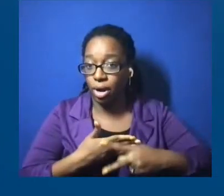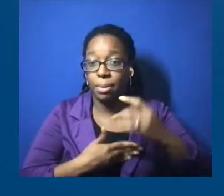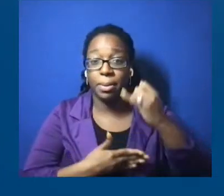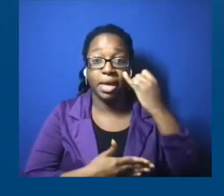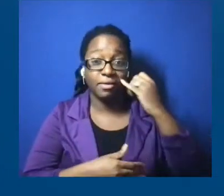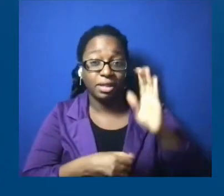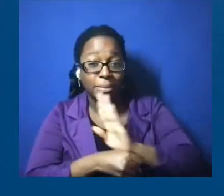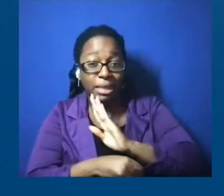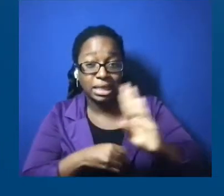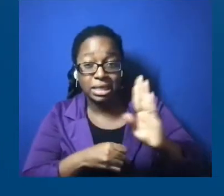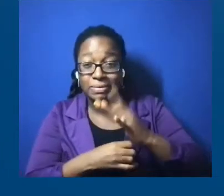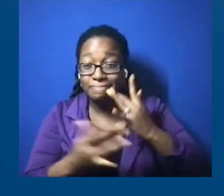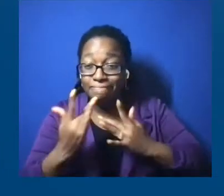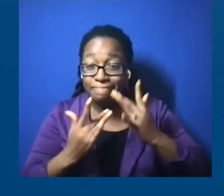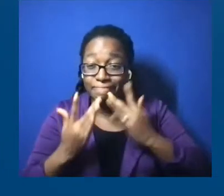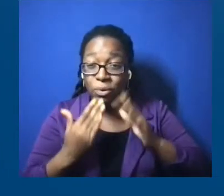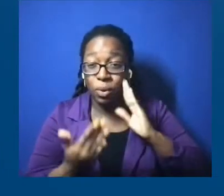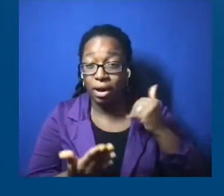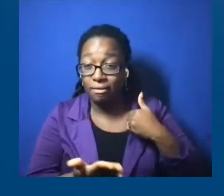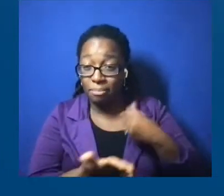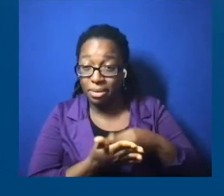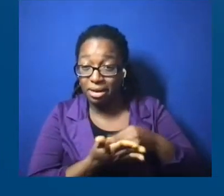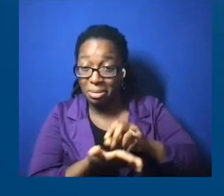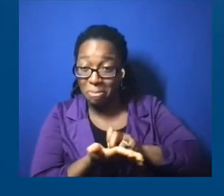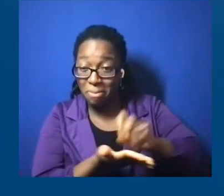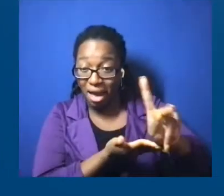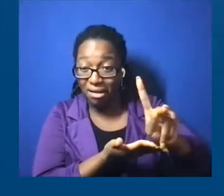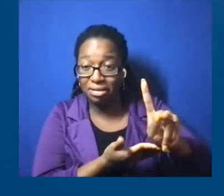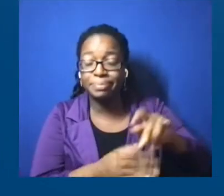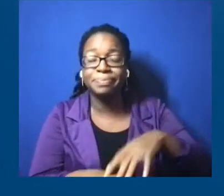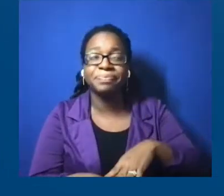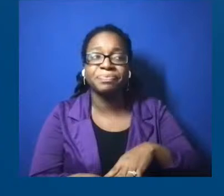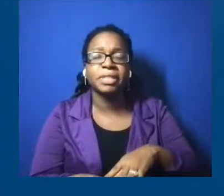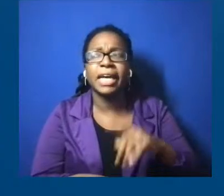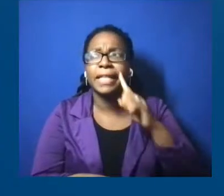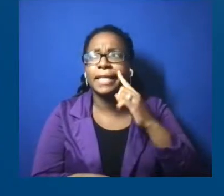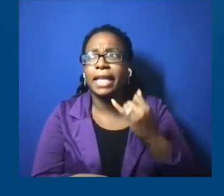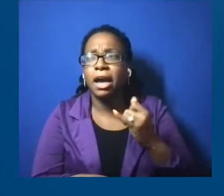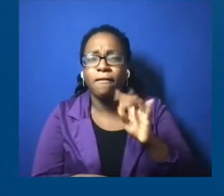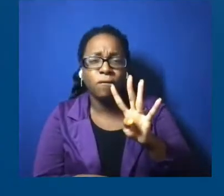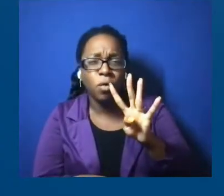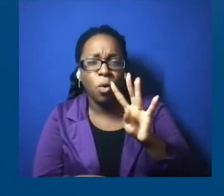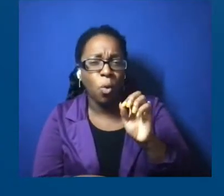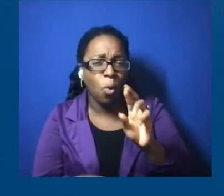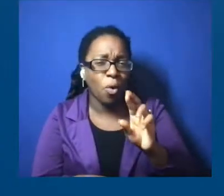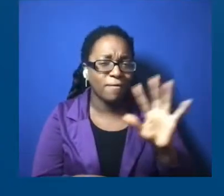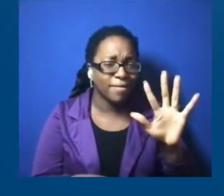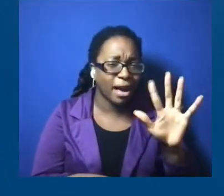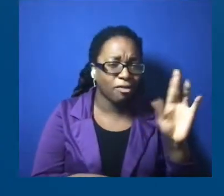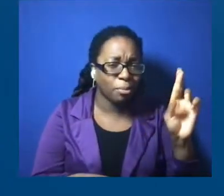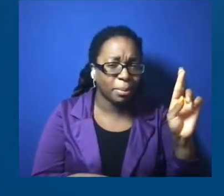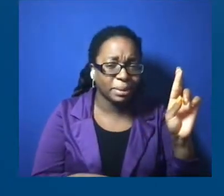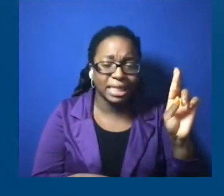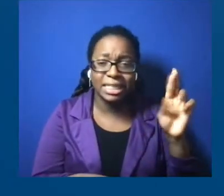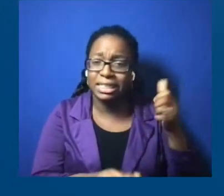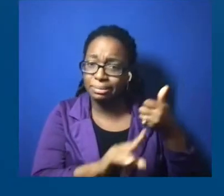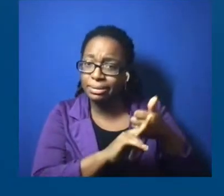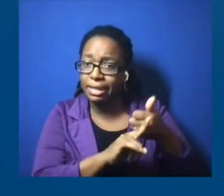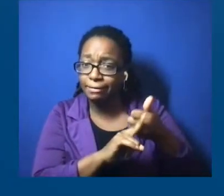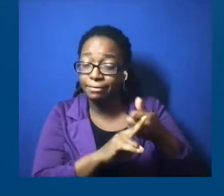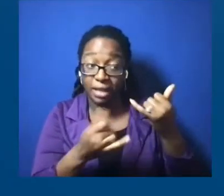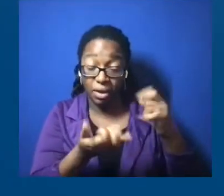trouble. Well, you have, I think it's 4 or 5 Republicans were published in the print in the